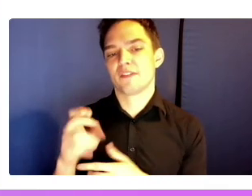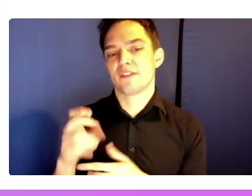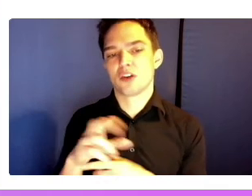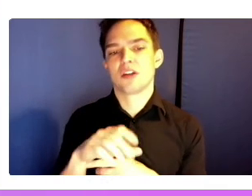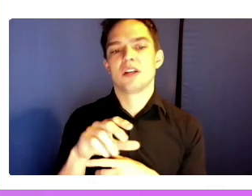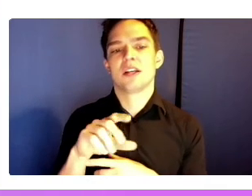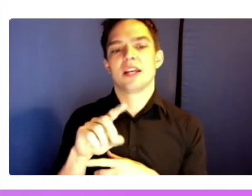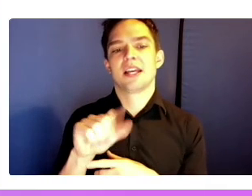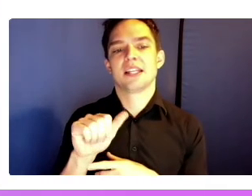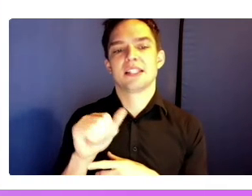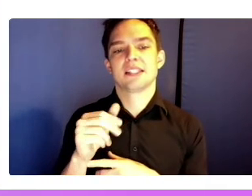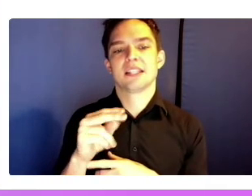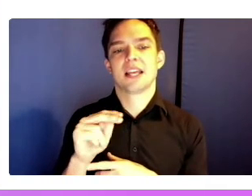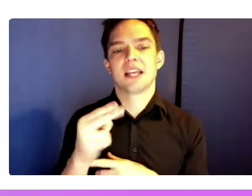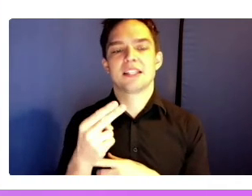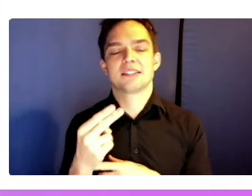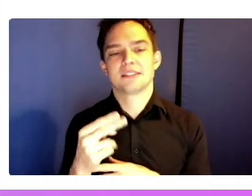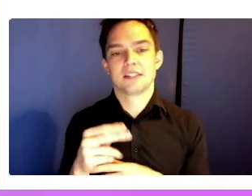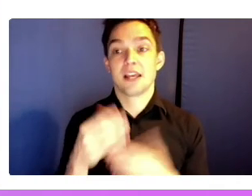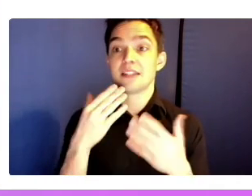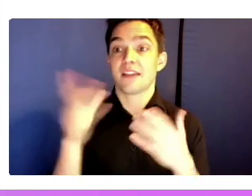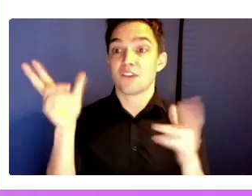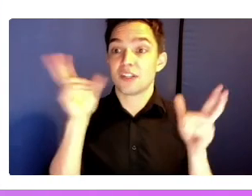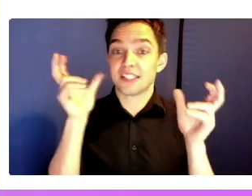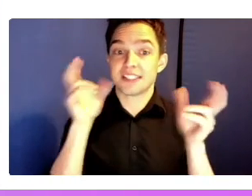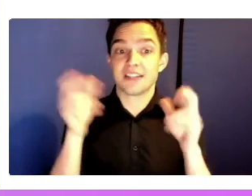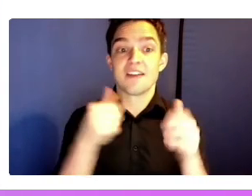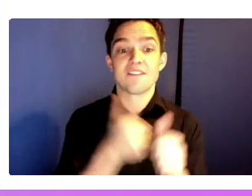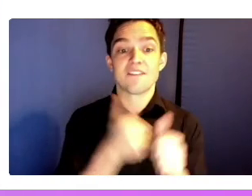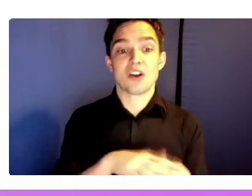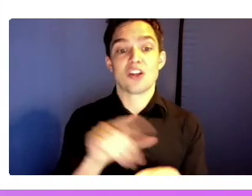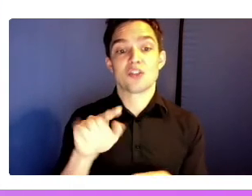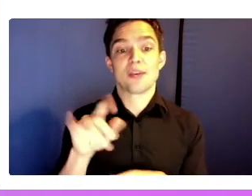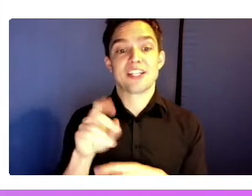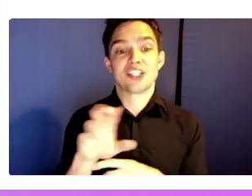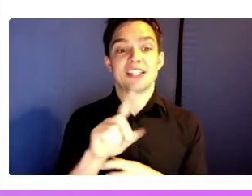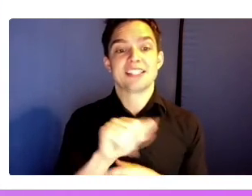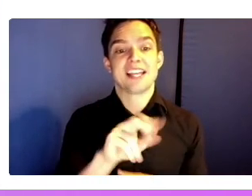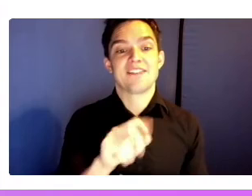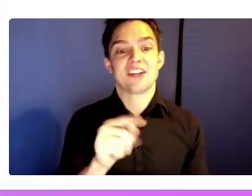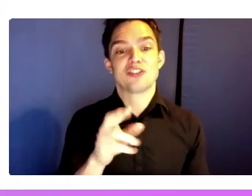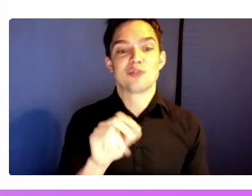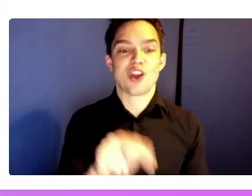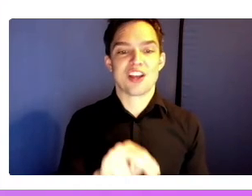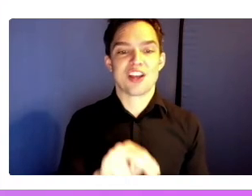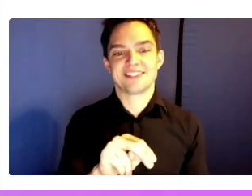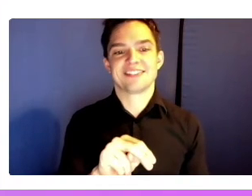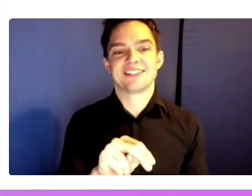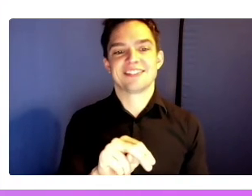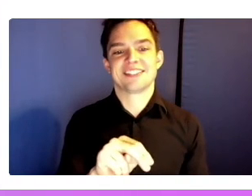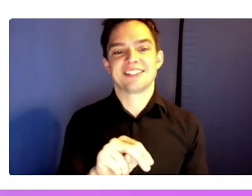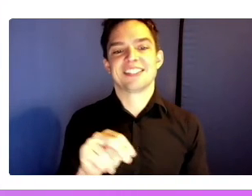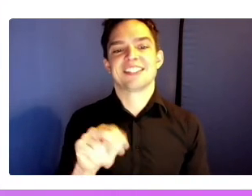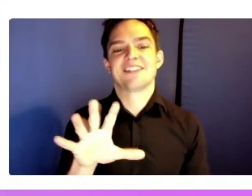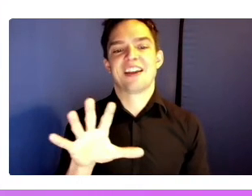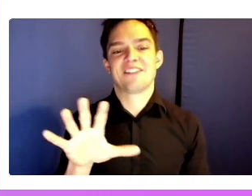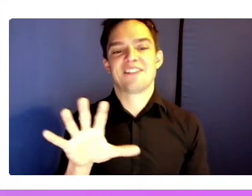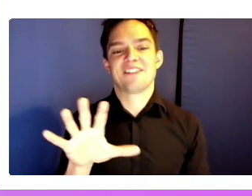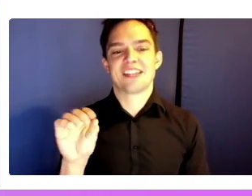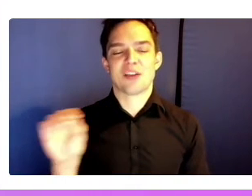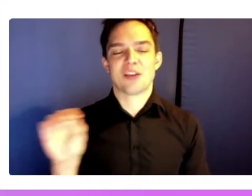Jan. And thank you for listening. Follow me on Twitter at Davatron, DAVATRON 5000. Thank